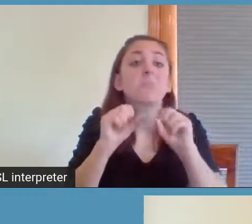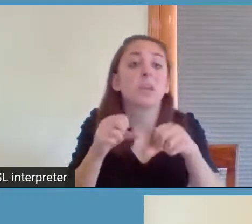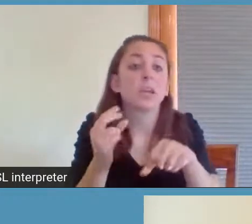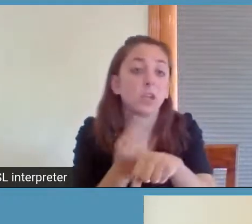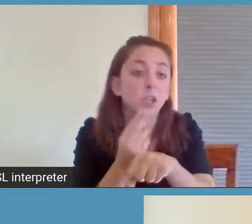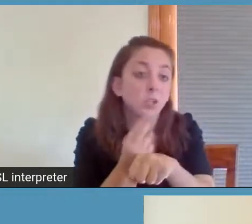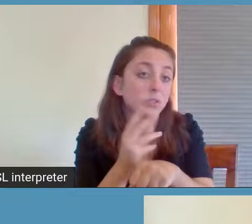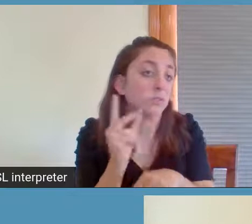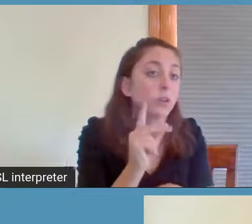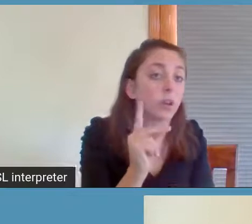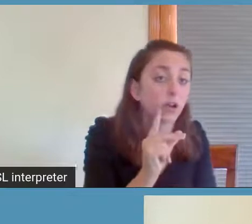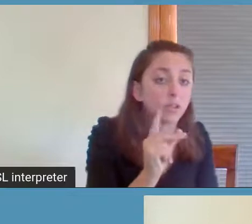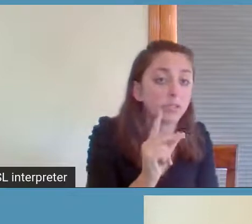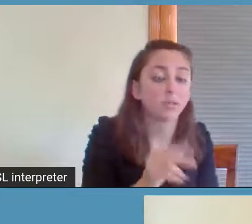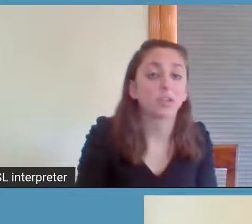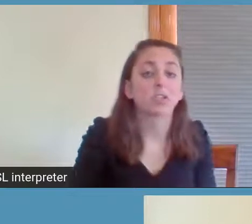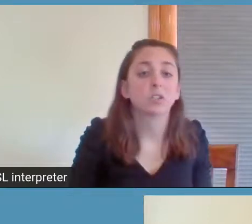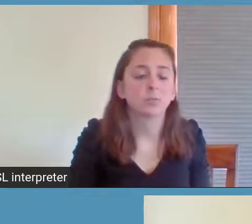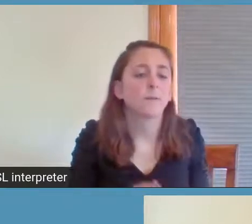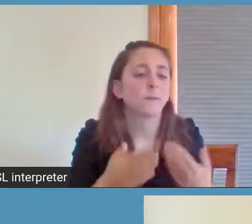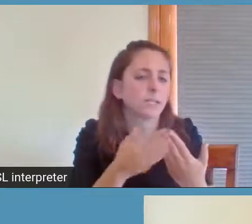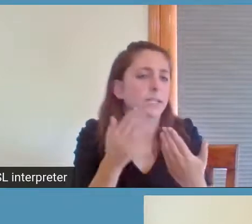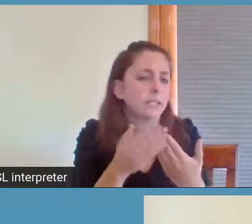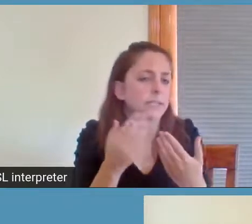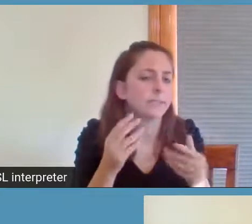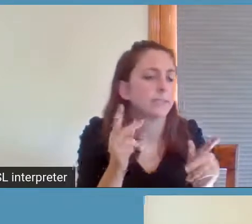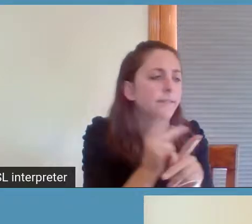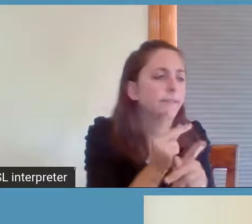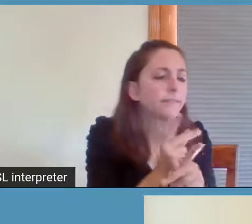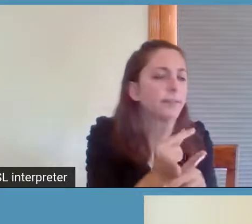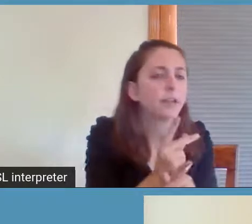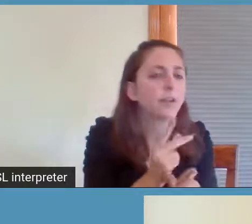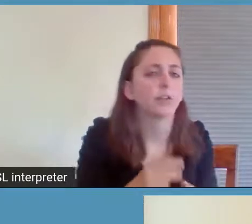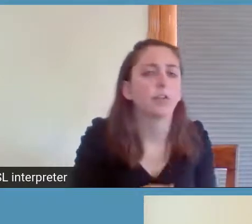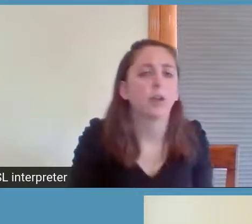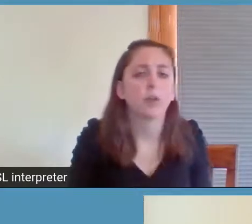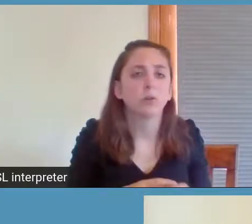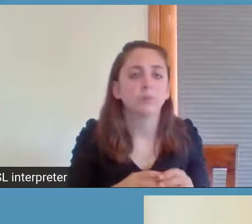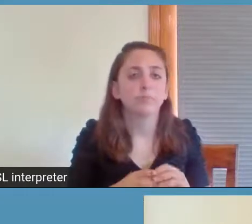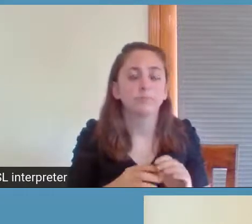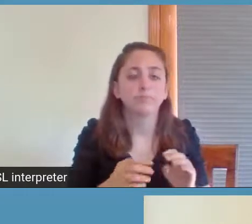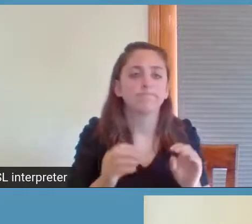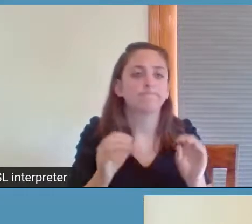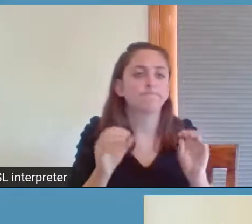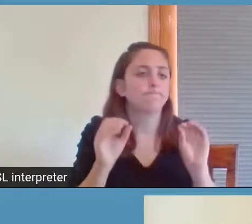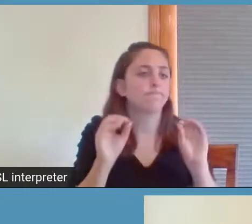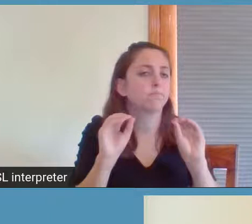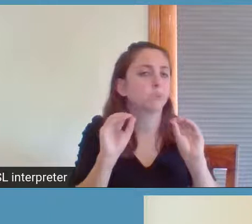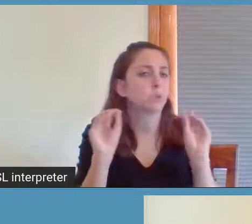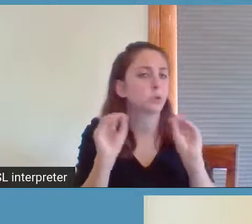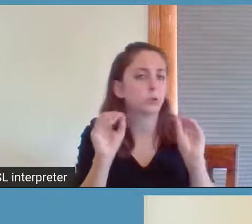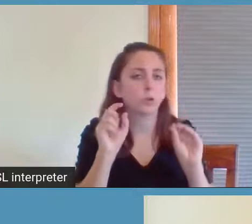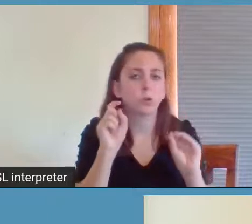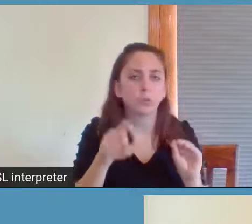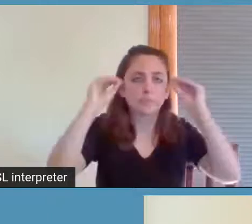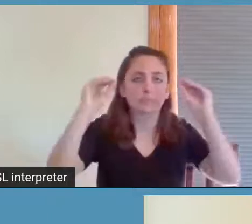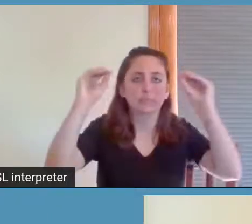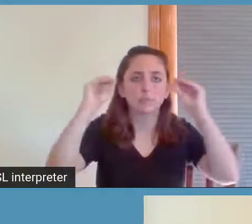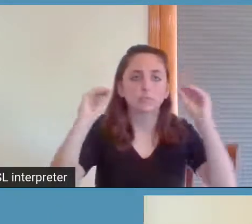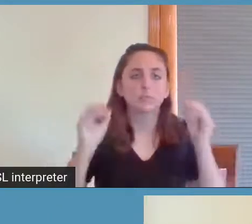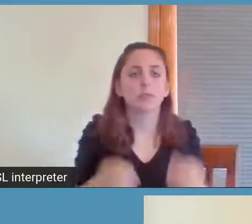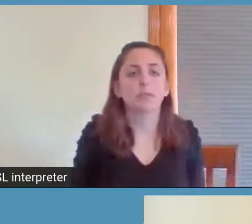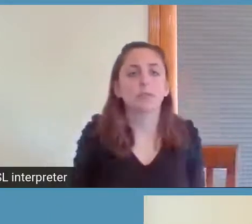Matrix. Yeah. I pretty easily was able to figure out on my own without training how to set objects down. I just kind of played around